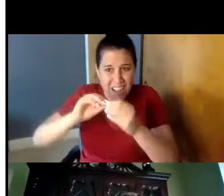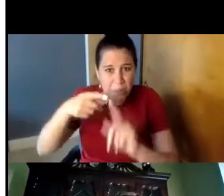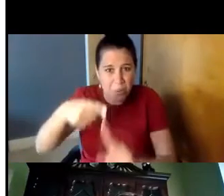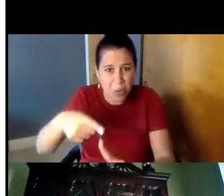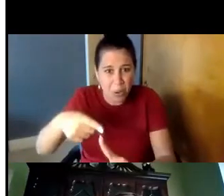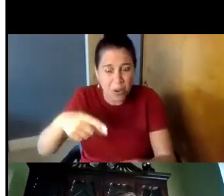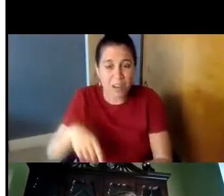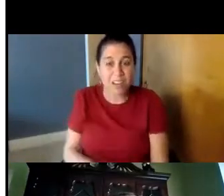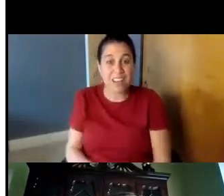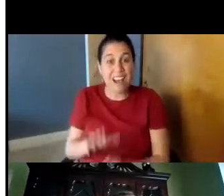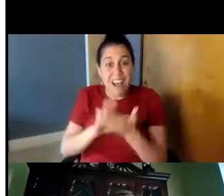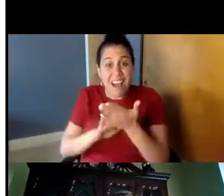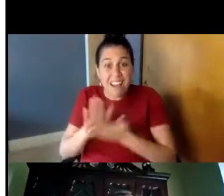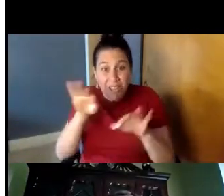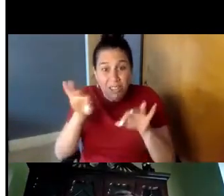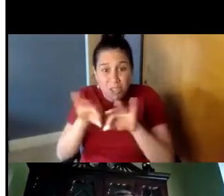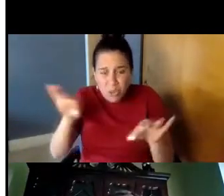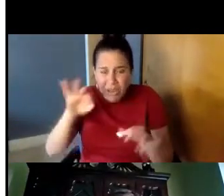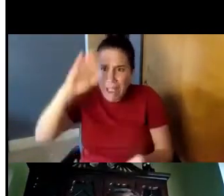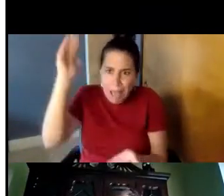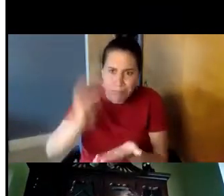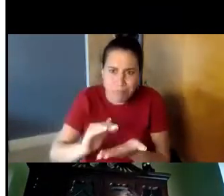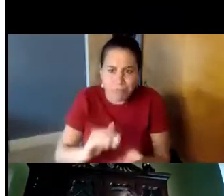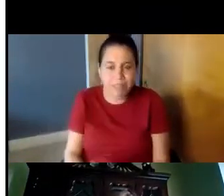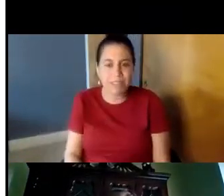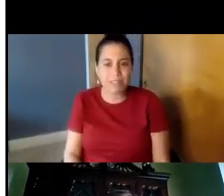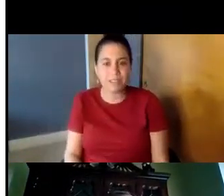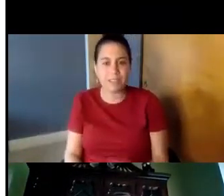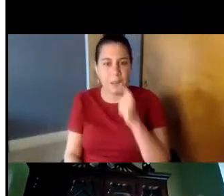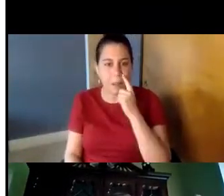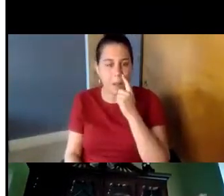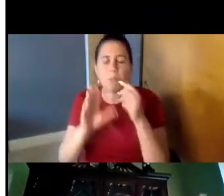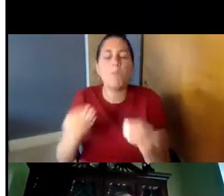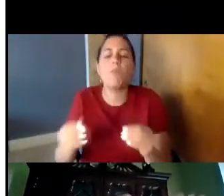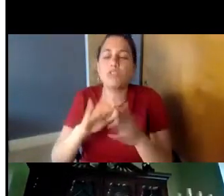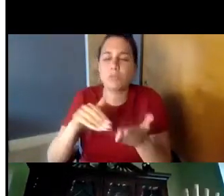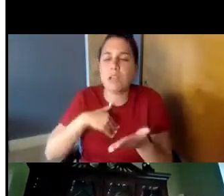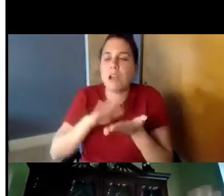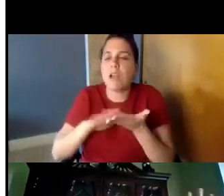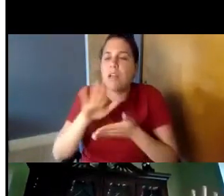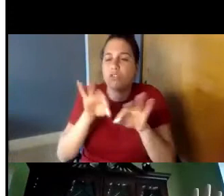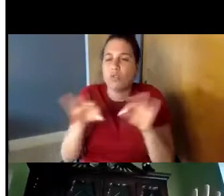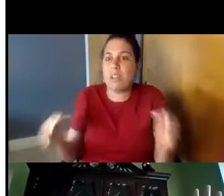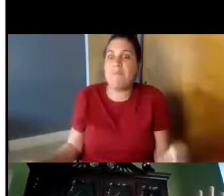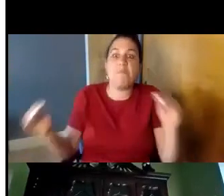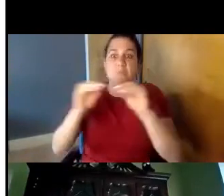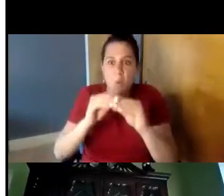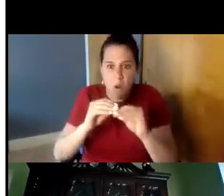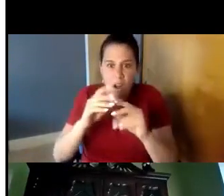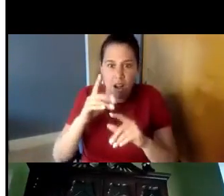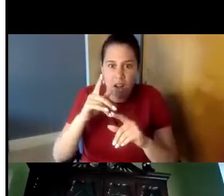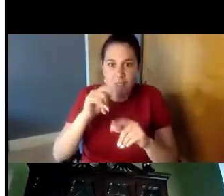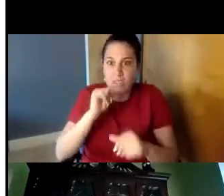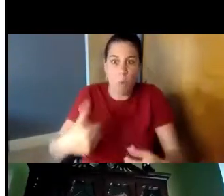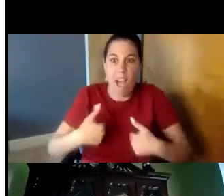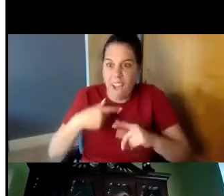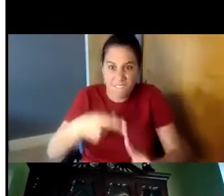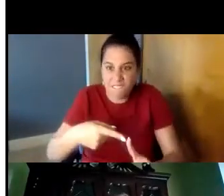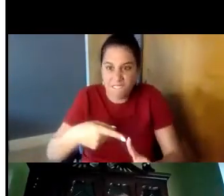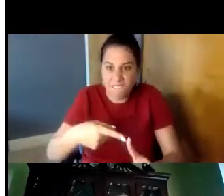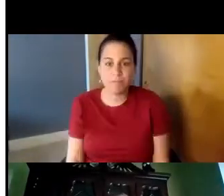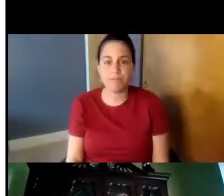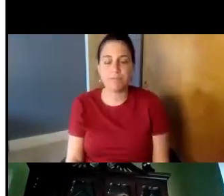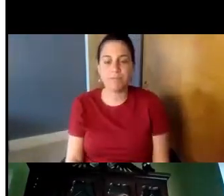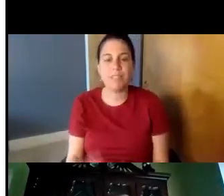with a college degree than we see in rural areas. So stopping at the big level of the whole 3 million people doesn't